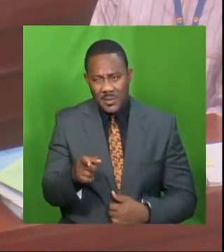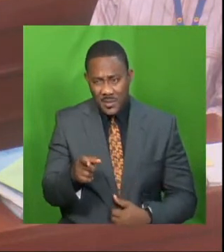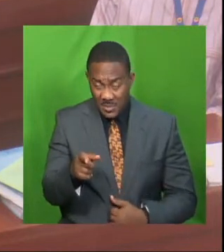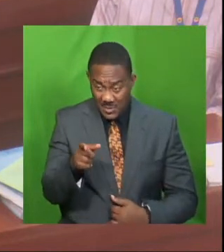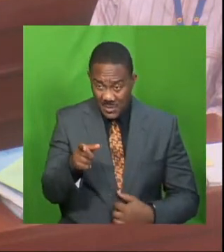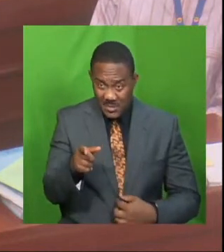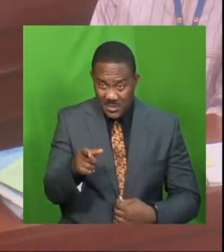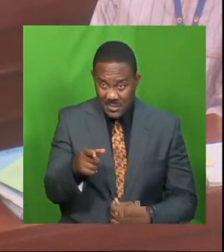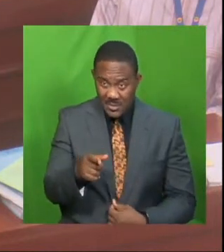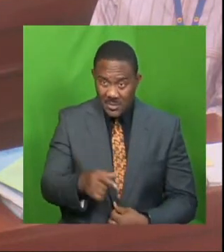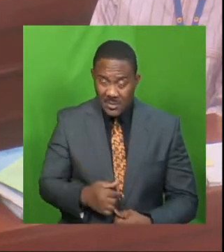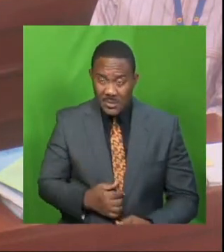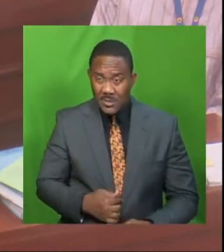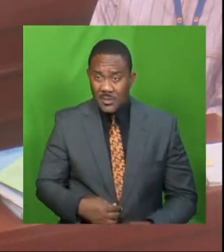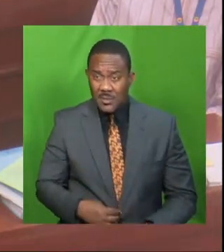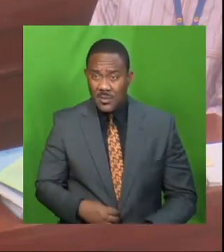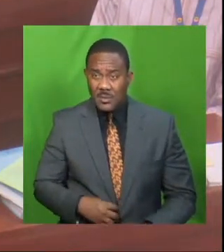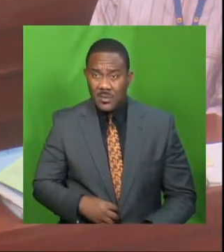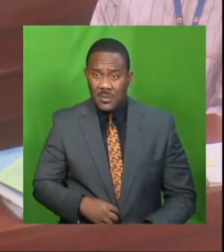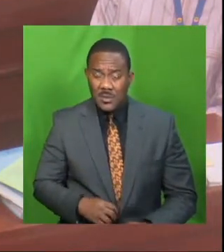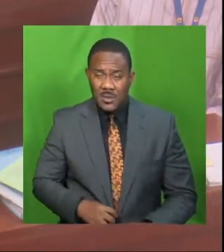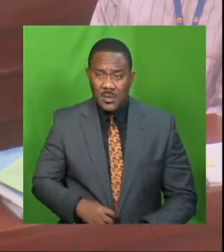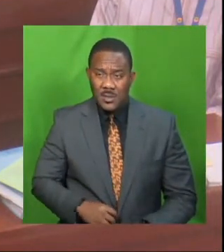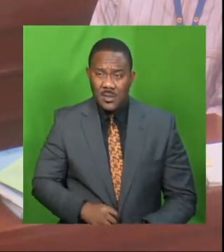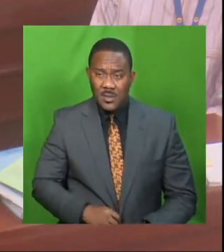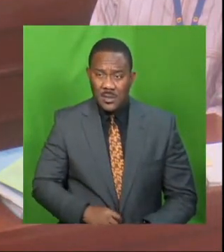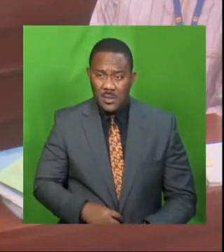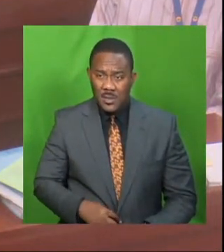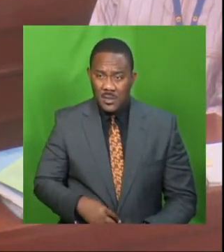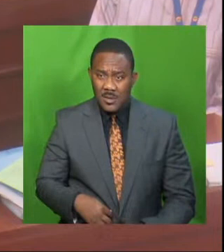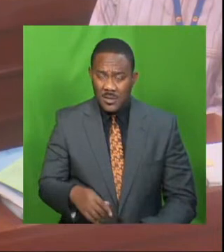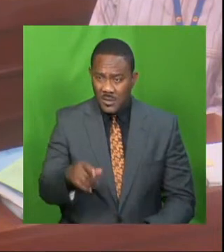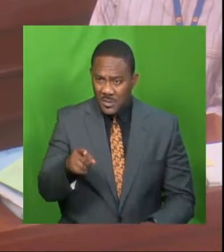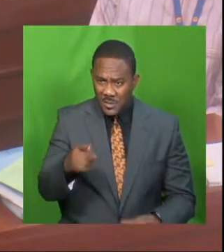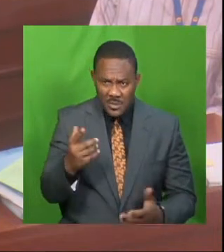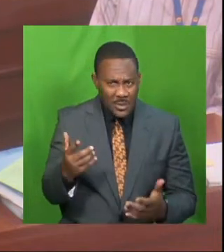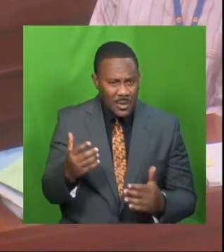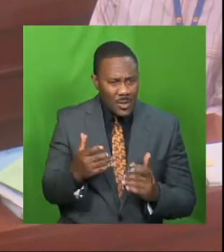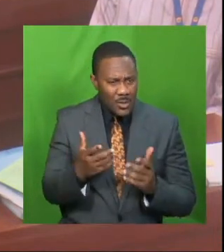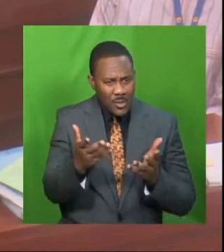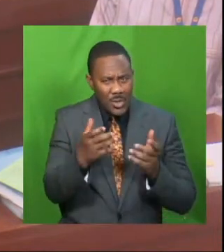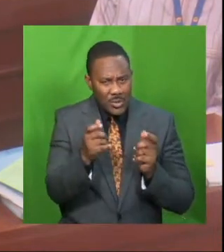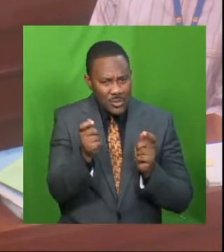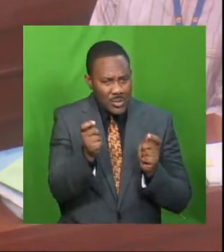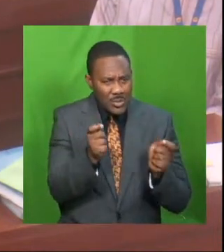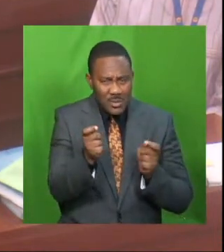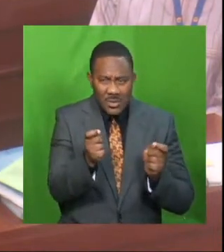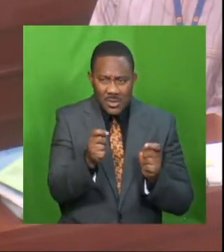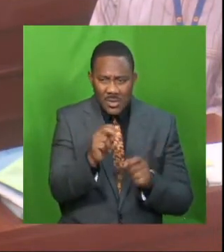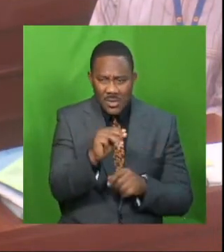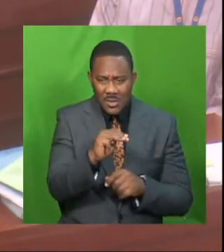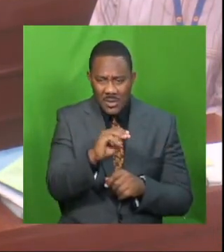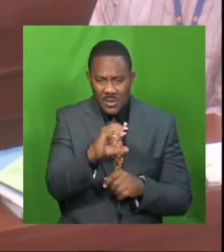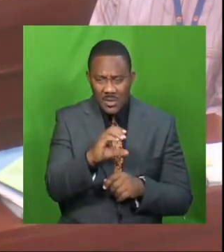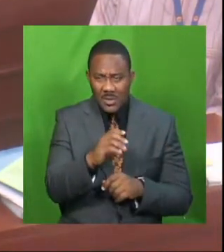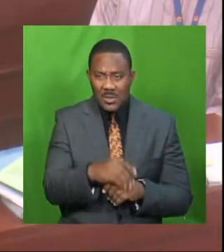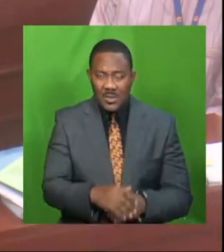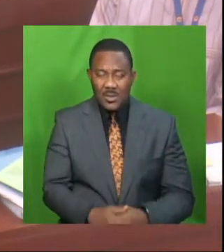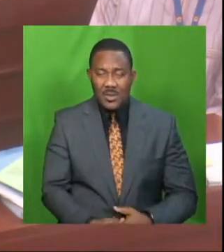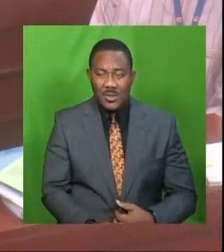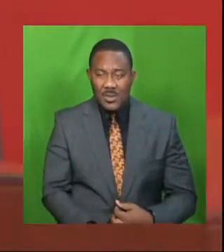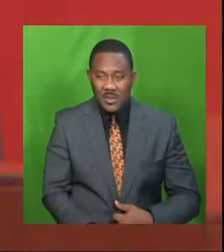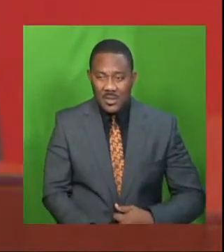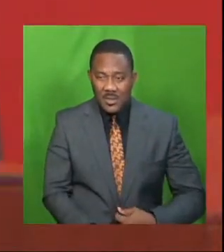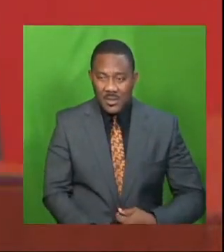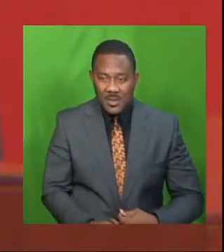extending your ministerial powers beyond the IMF to regulating the national media. Very well. Minister, I don't think